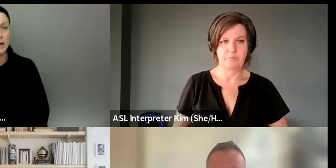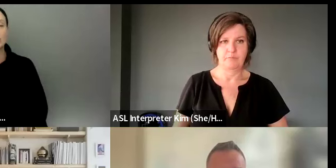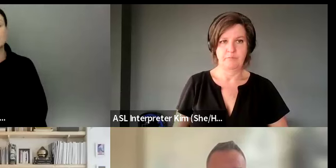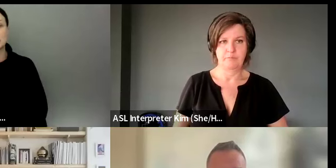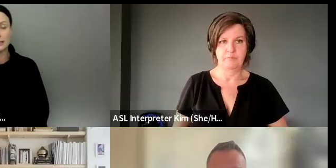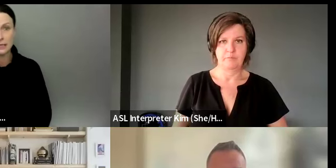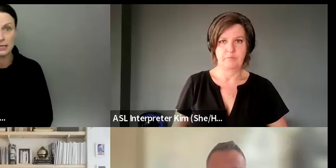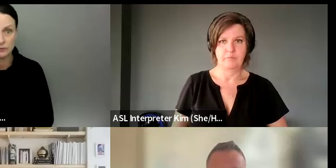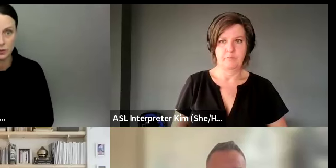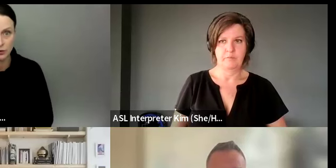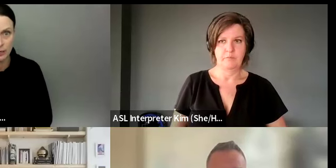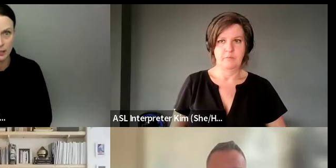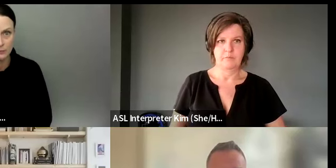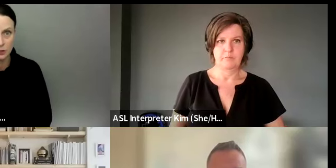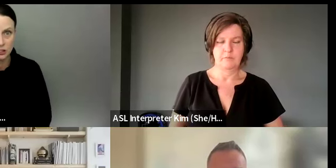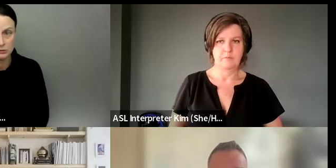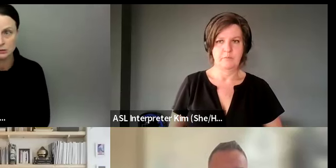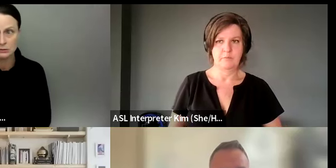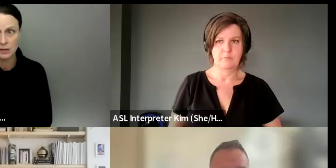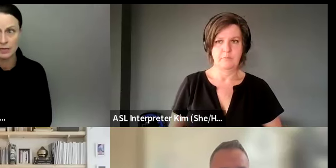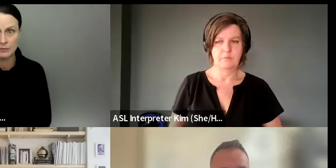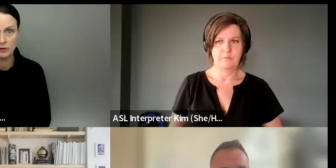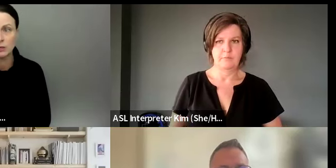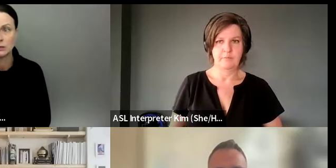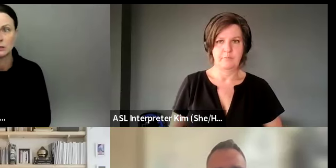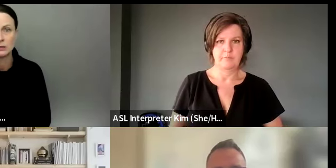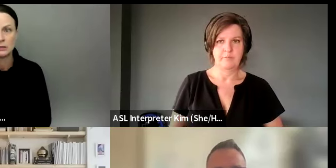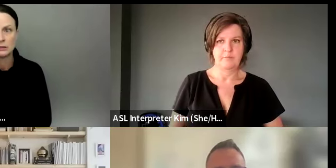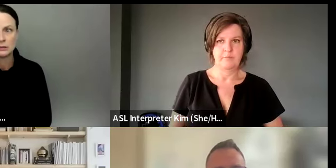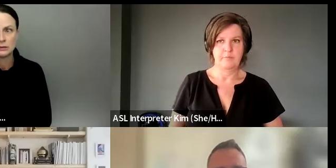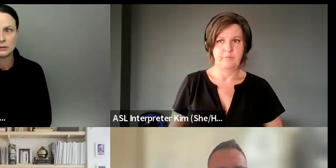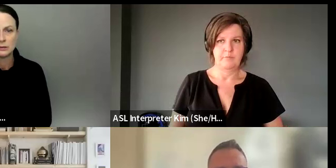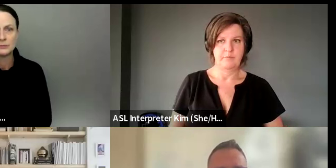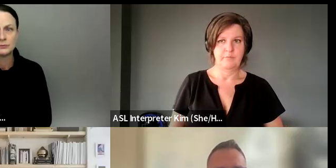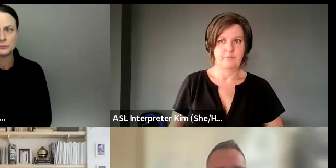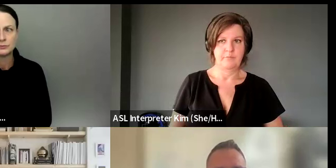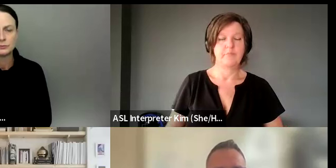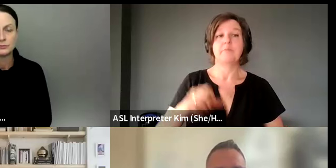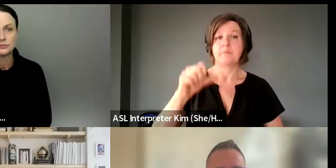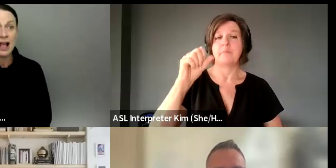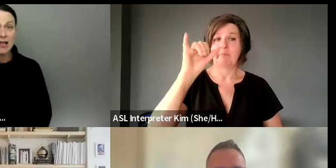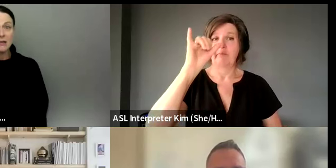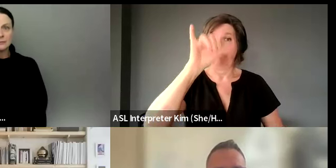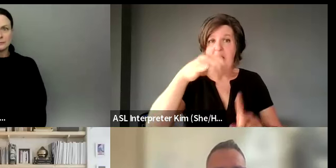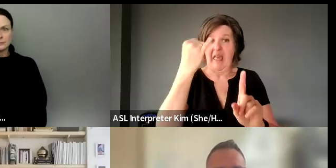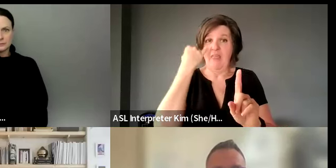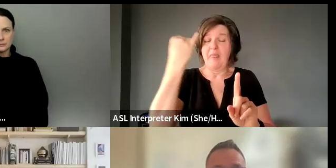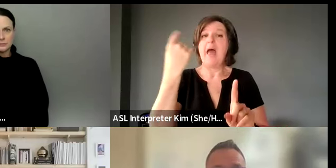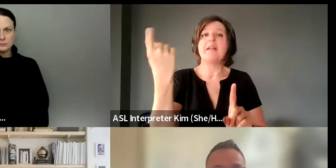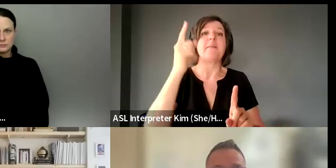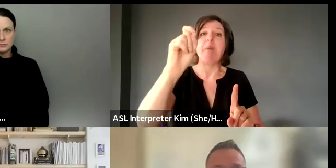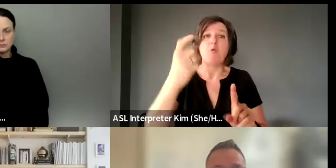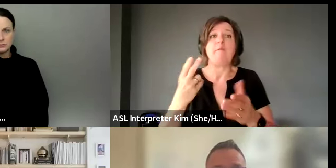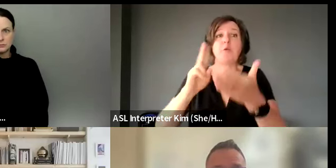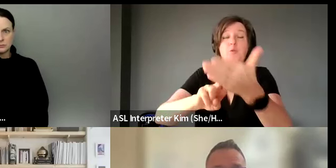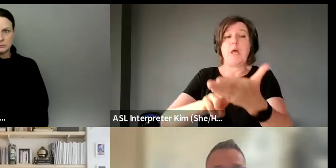like we're going to be in Salt Lake City for the North American version coming up November. That's the idea. You always have to sign up because there are more